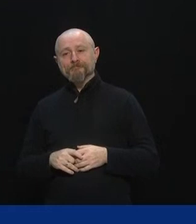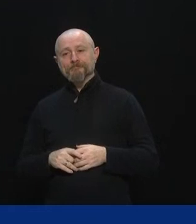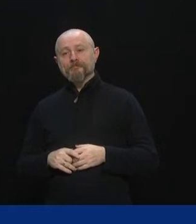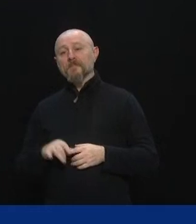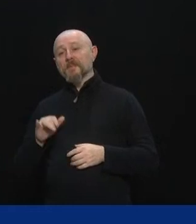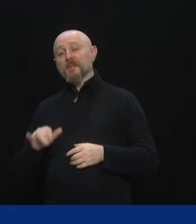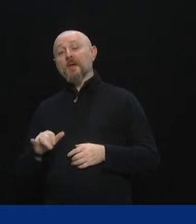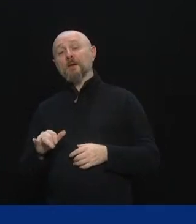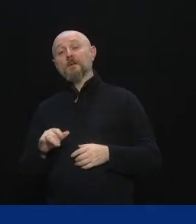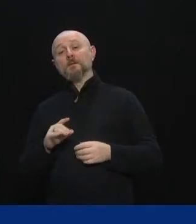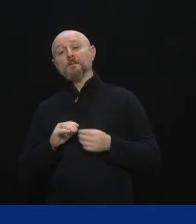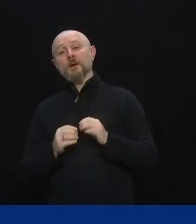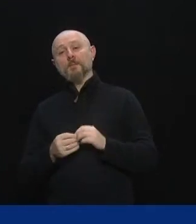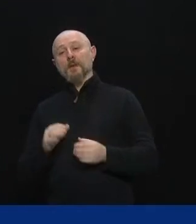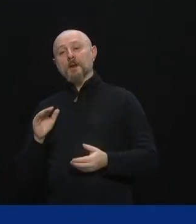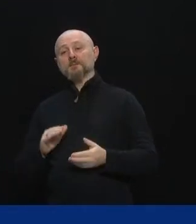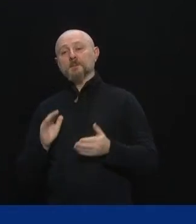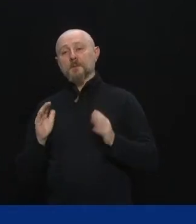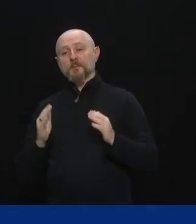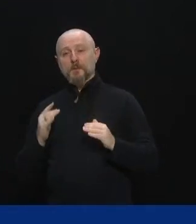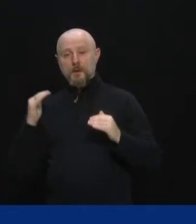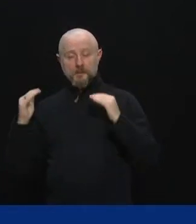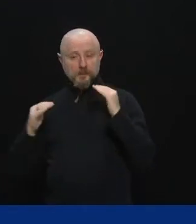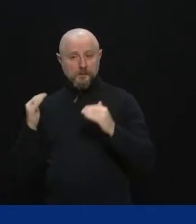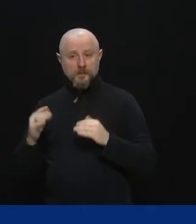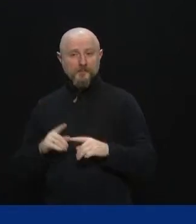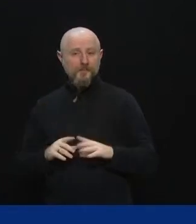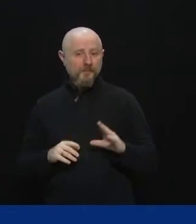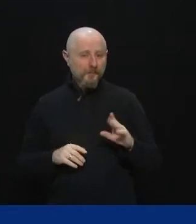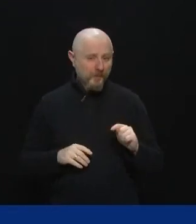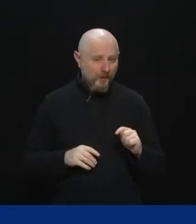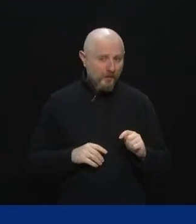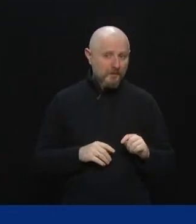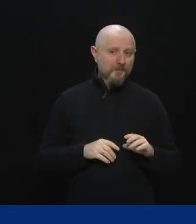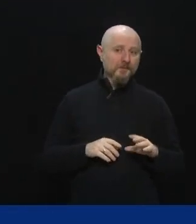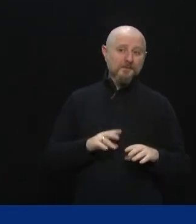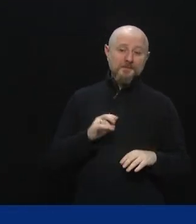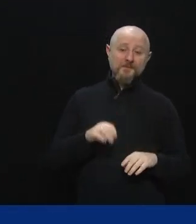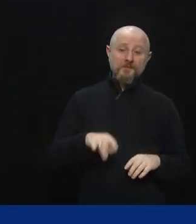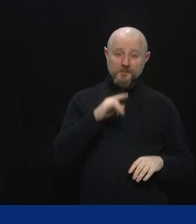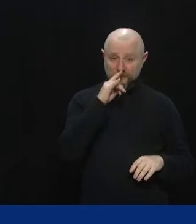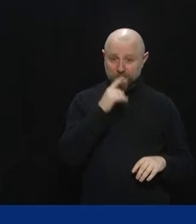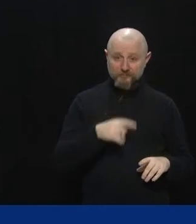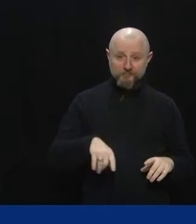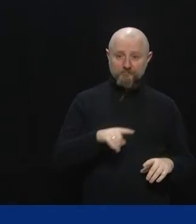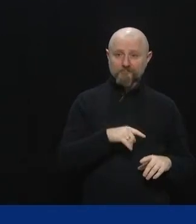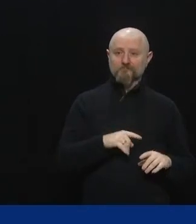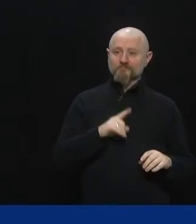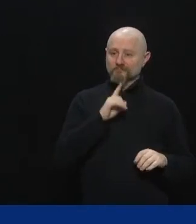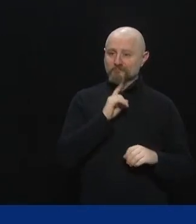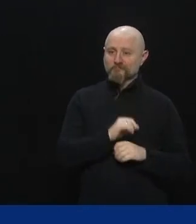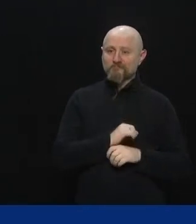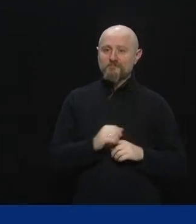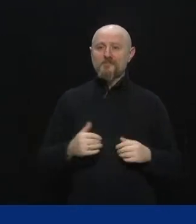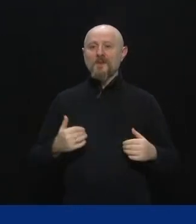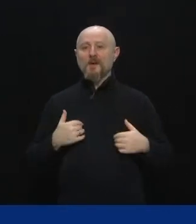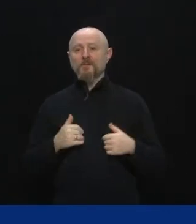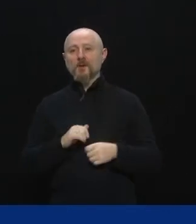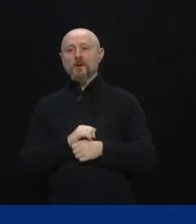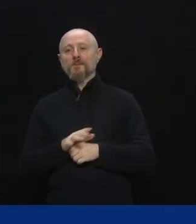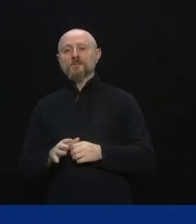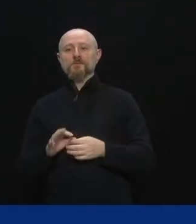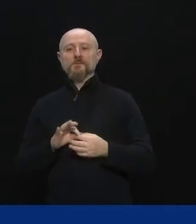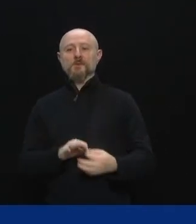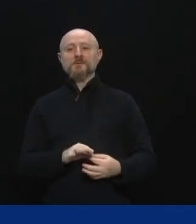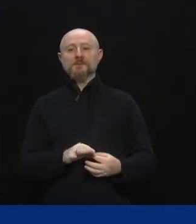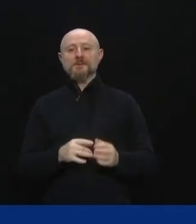for adult admissions, but 70% of these children are showing COVID-related